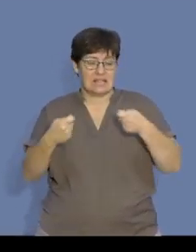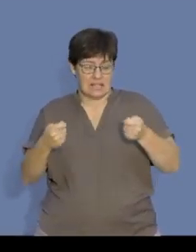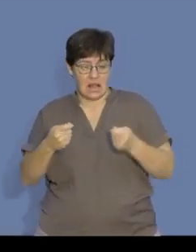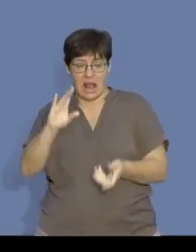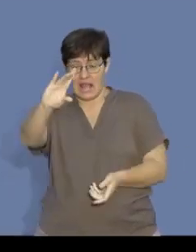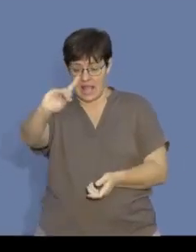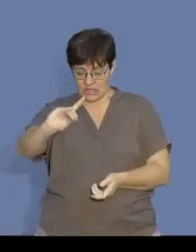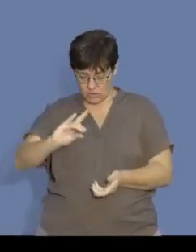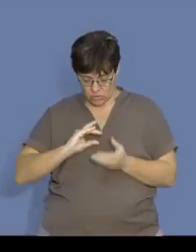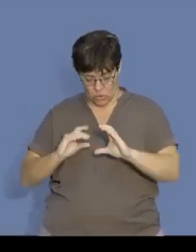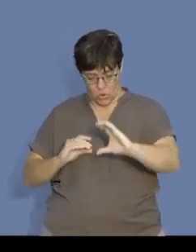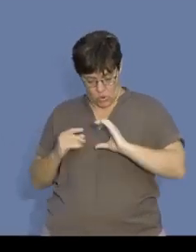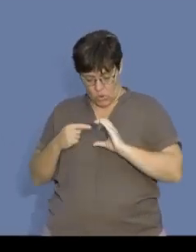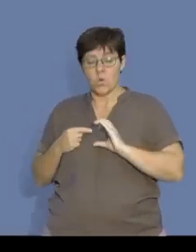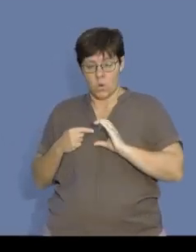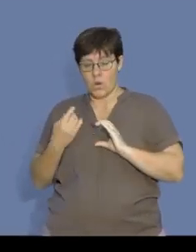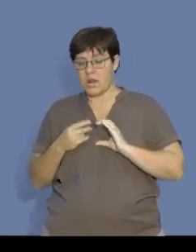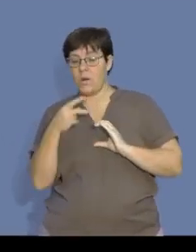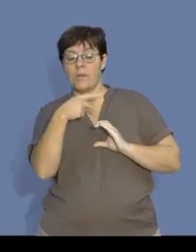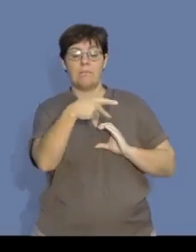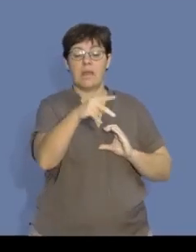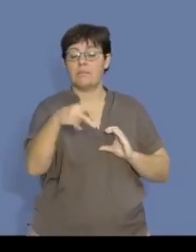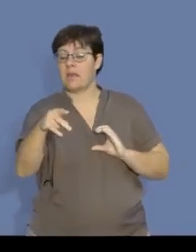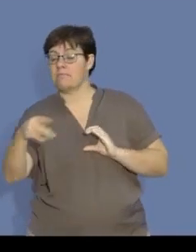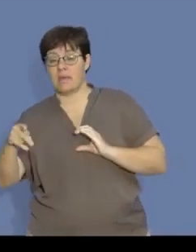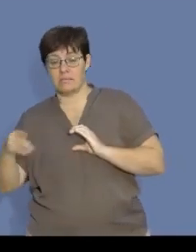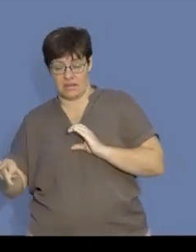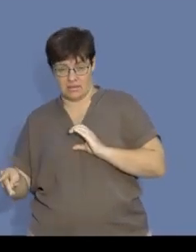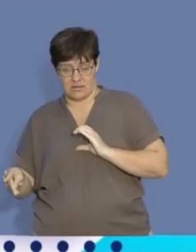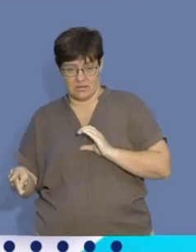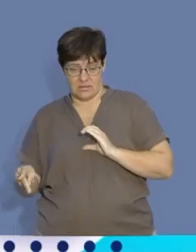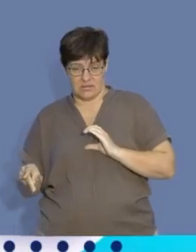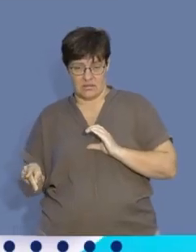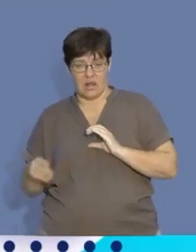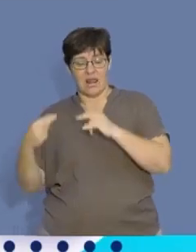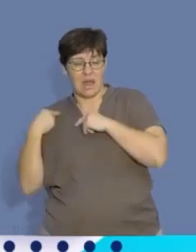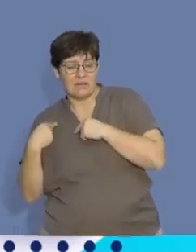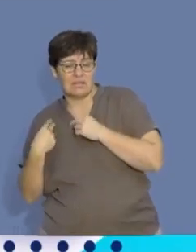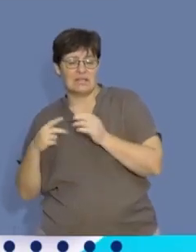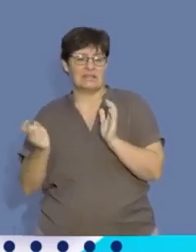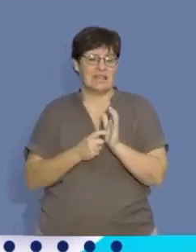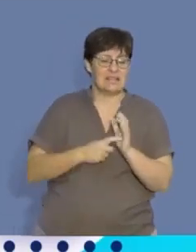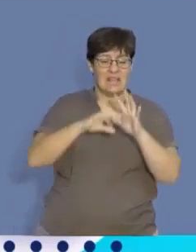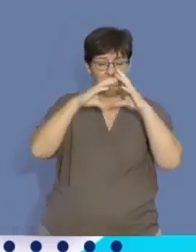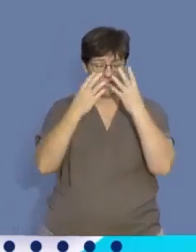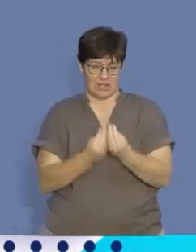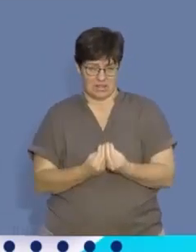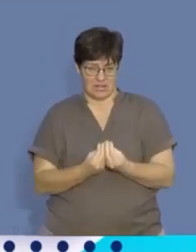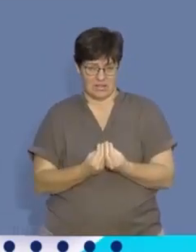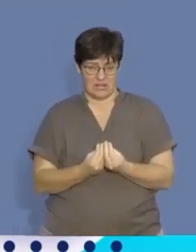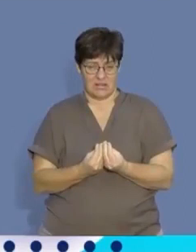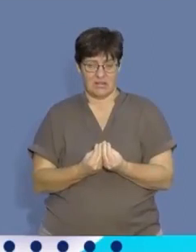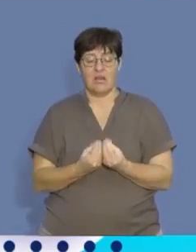into cash. So here we are looking at all your debts, all your liability. The word